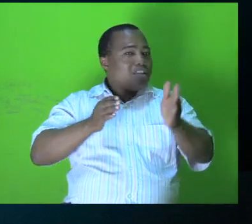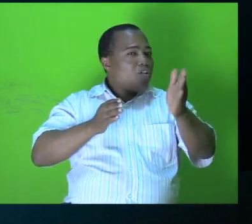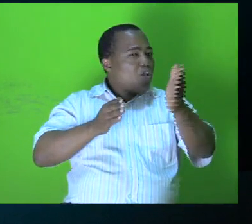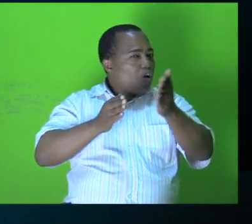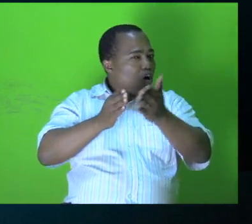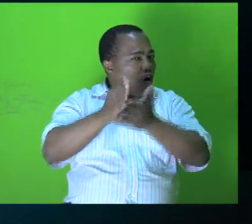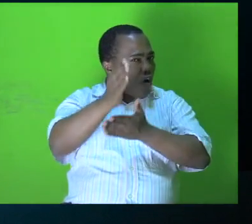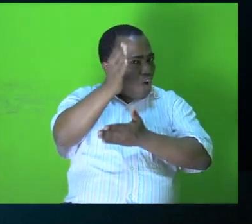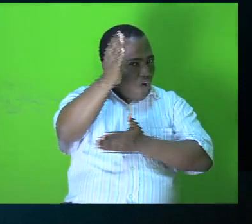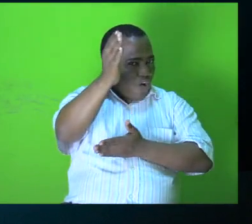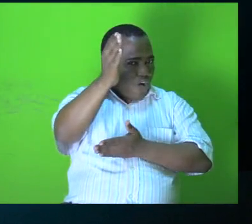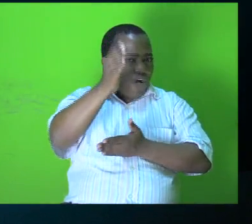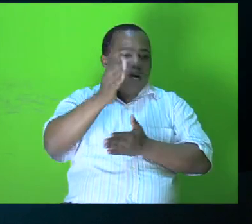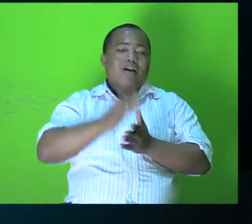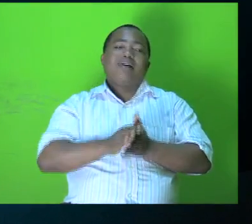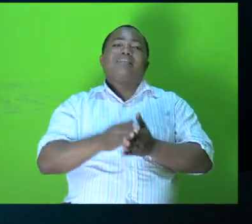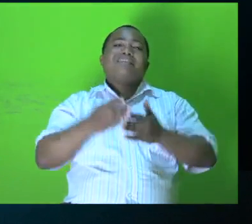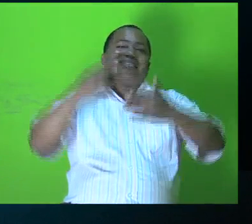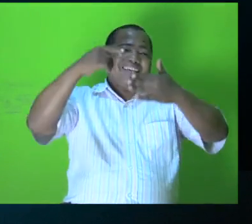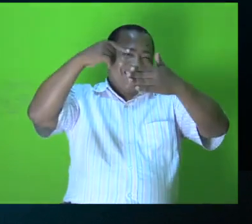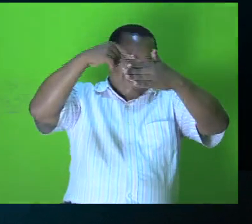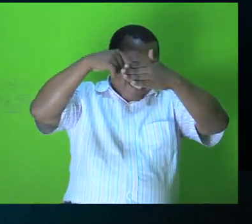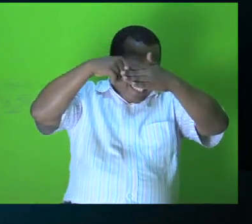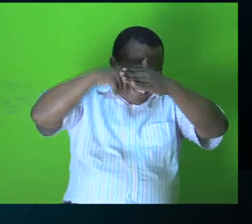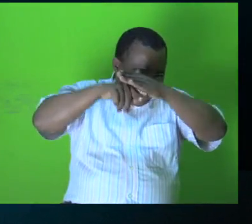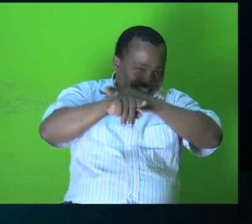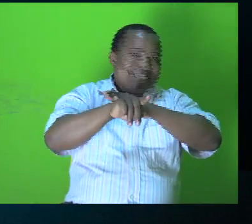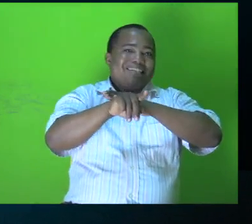goes through interphase.